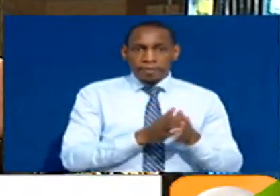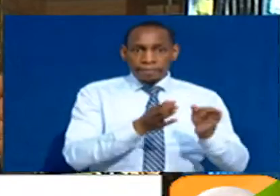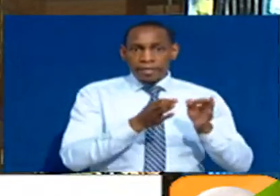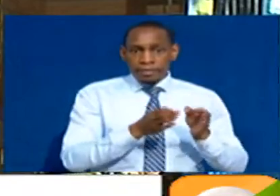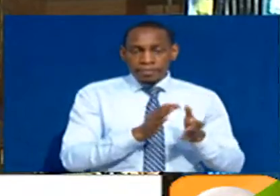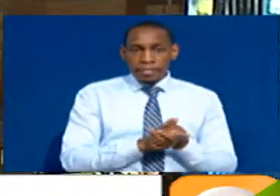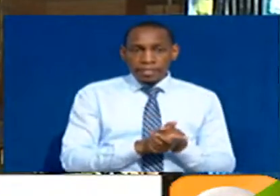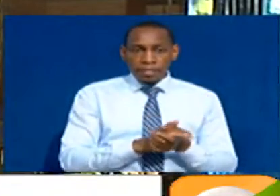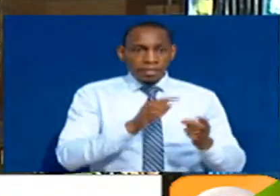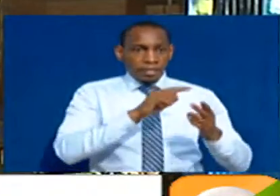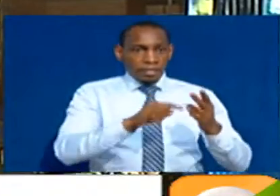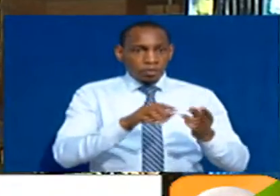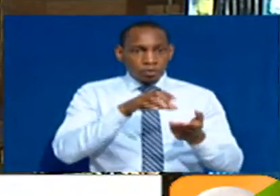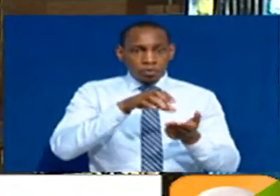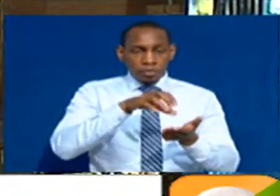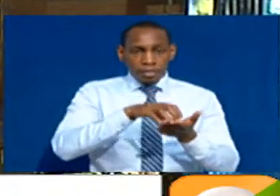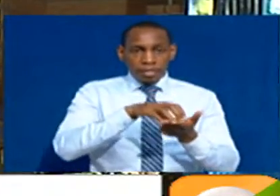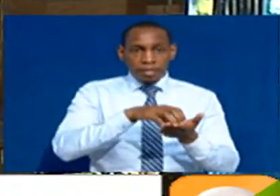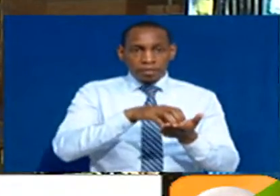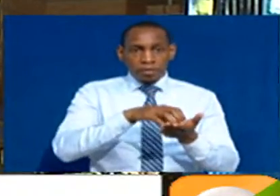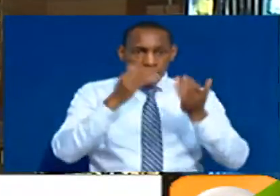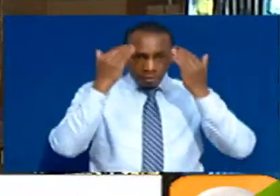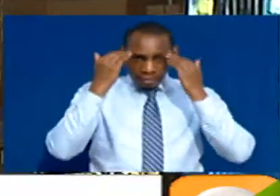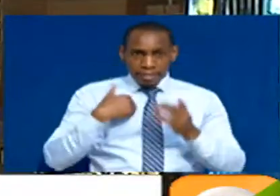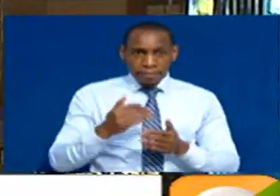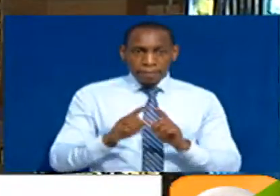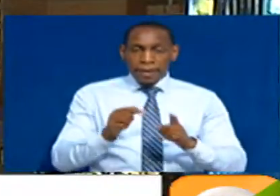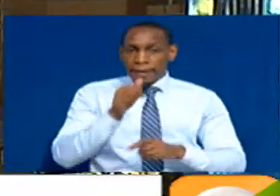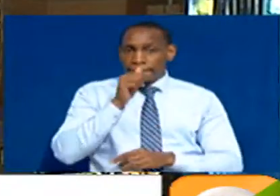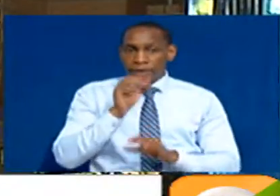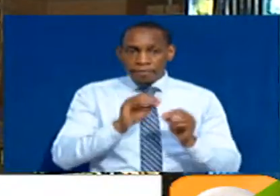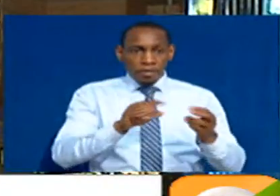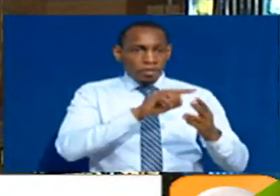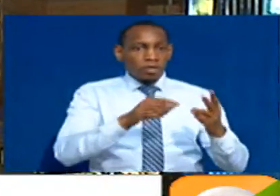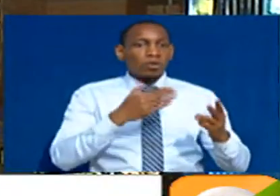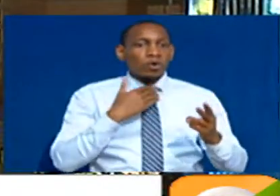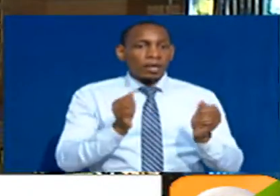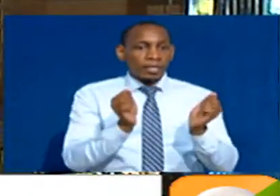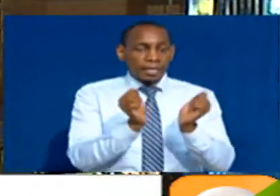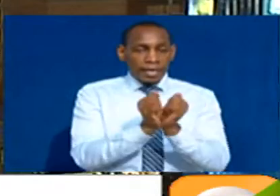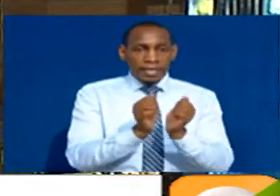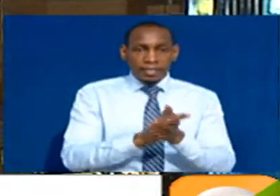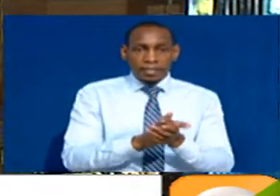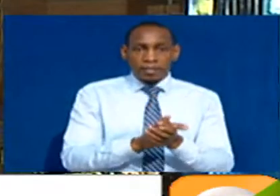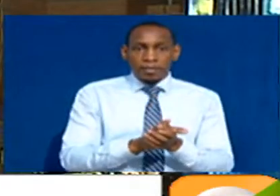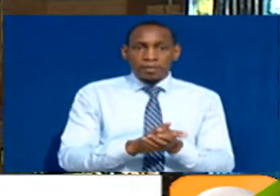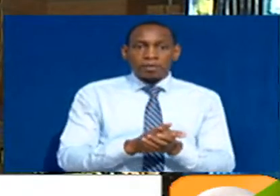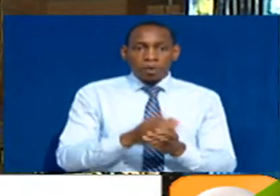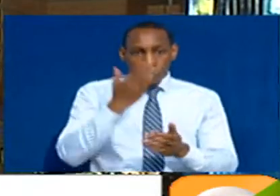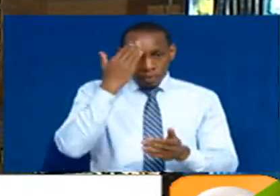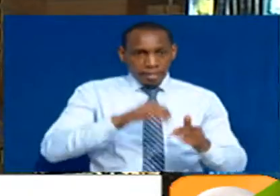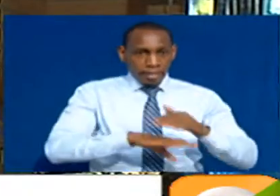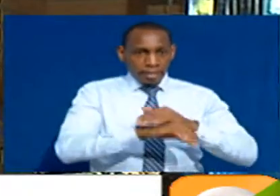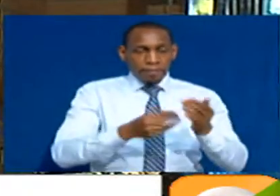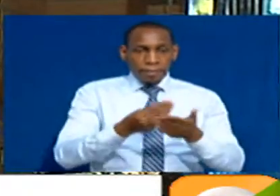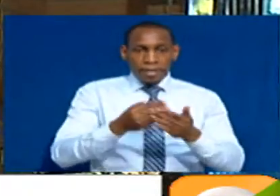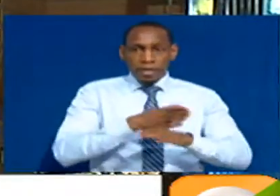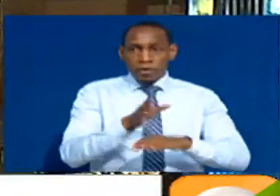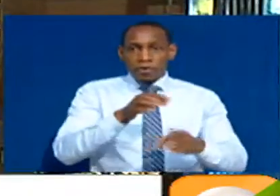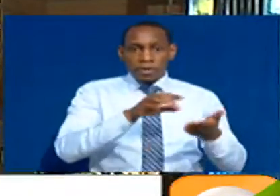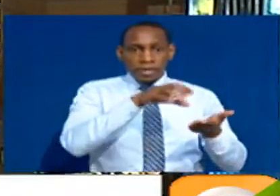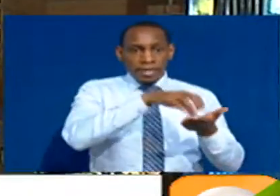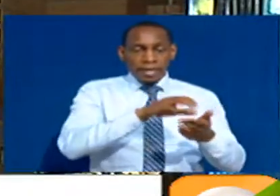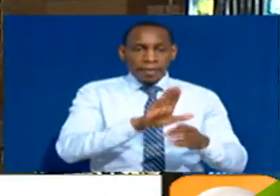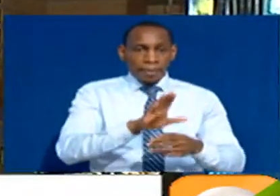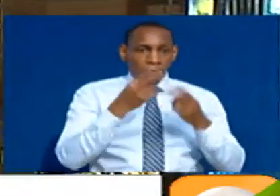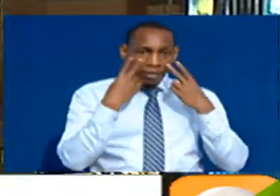that. It's still a live matter to some extent in court. But it's no secret that you are wanted in Jersey Island to face theft and money laundering charges.